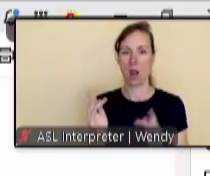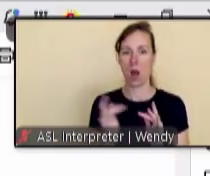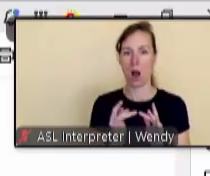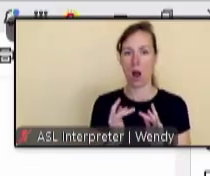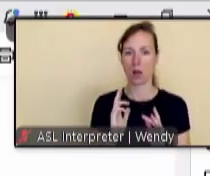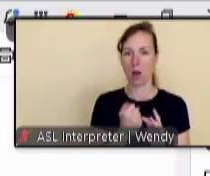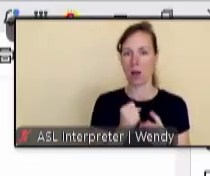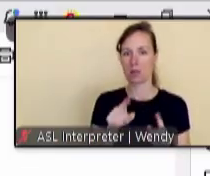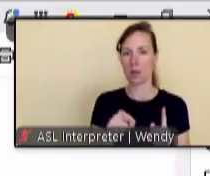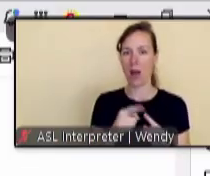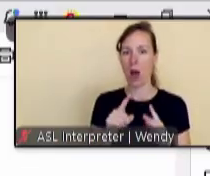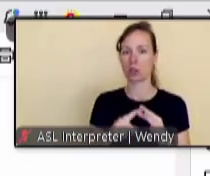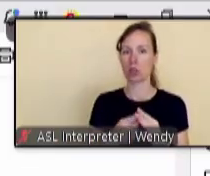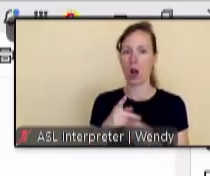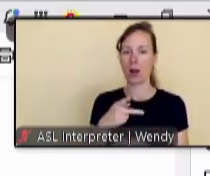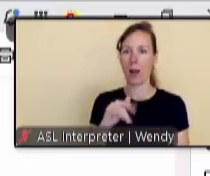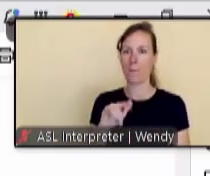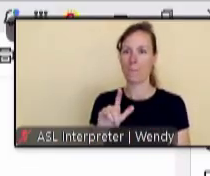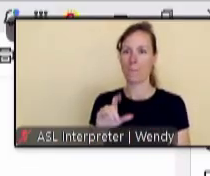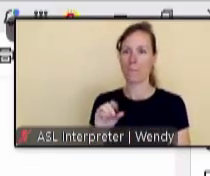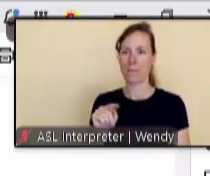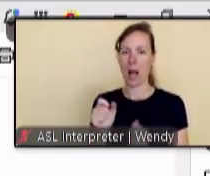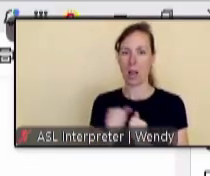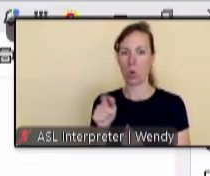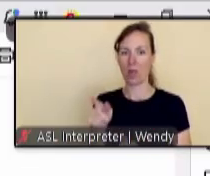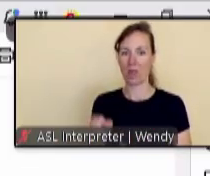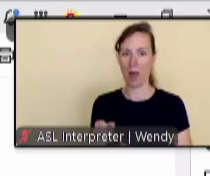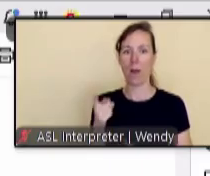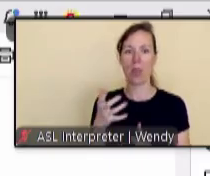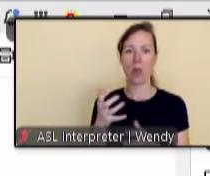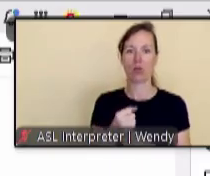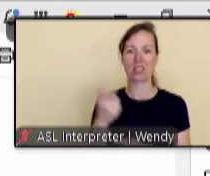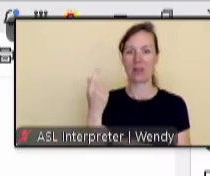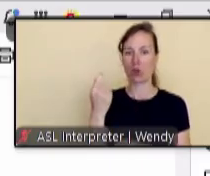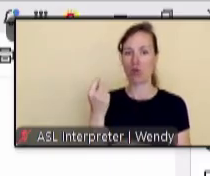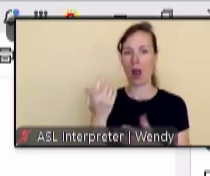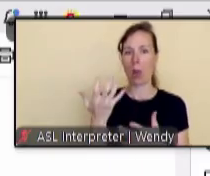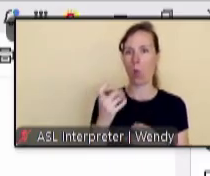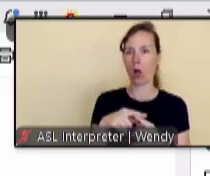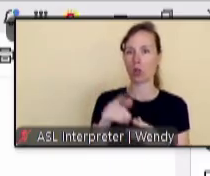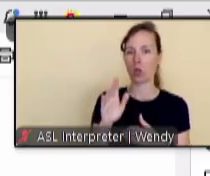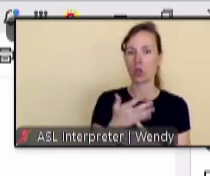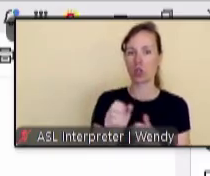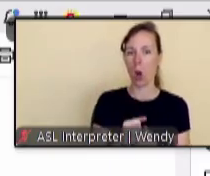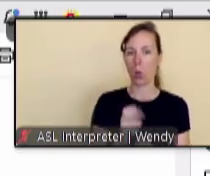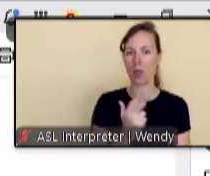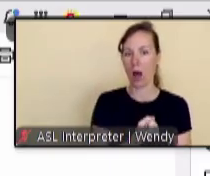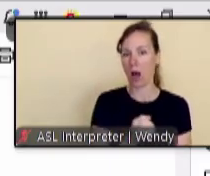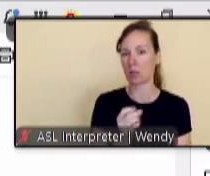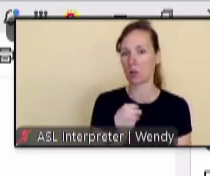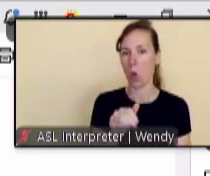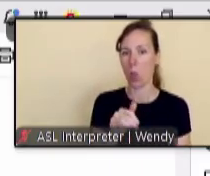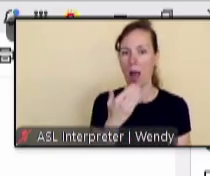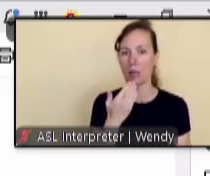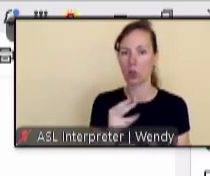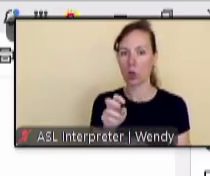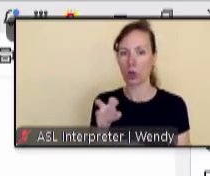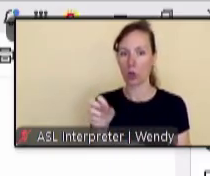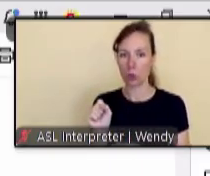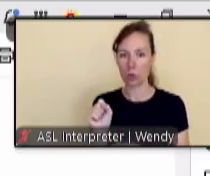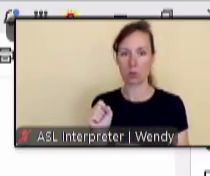news. And so we're working on those options now, and I hope to bring that forward in the near future for a briefing. I hope that answers your